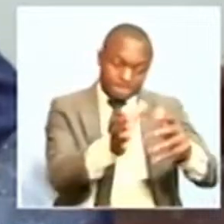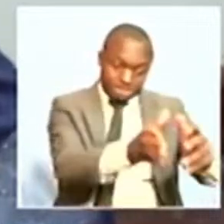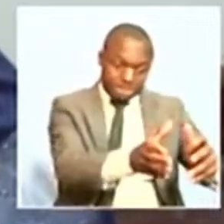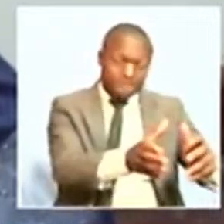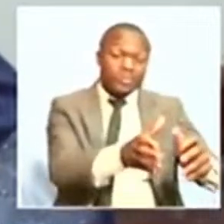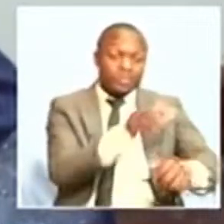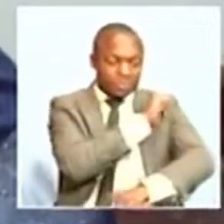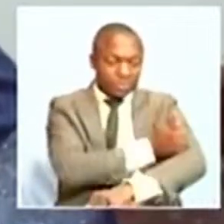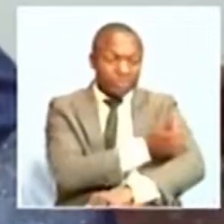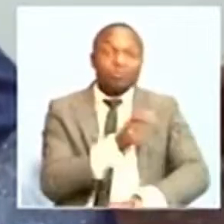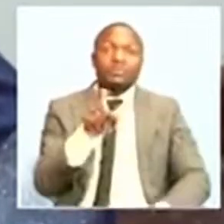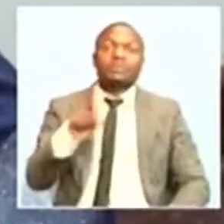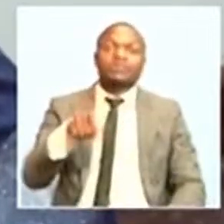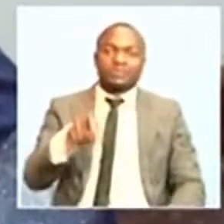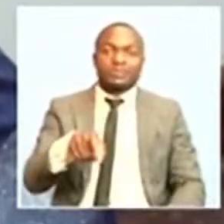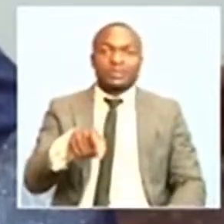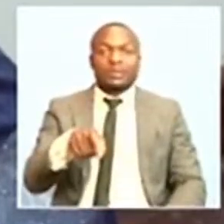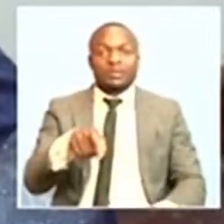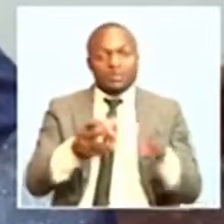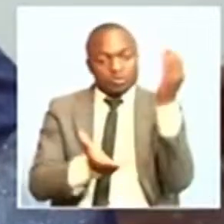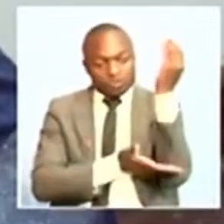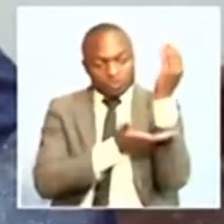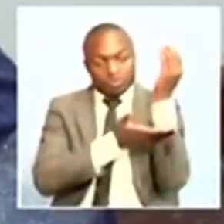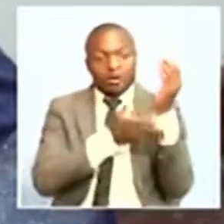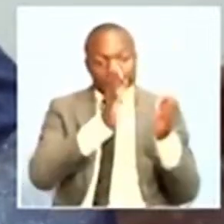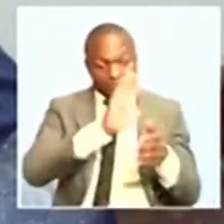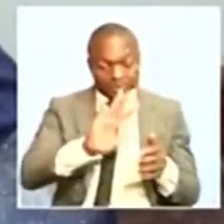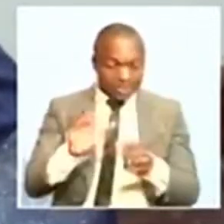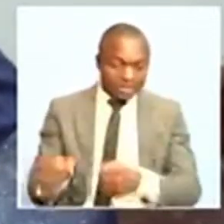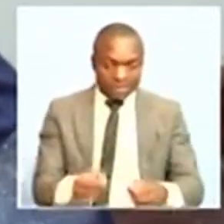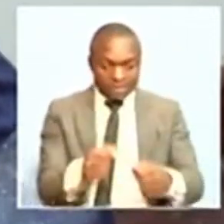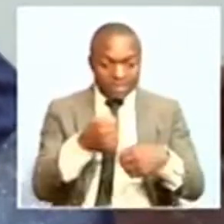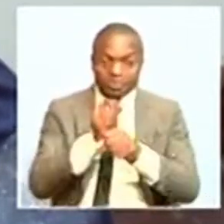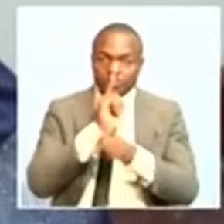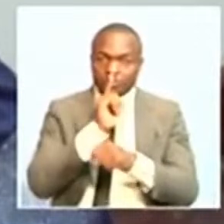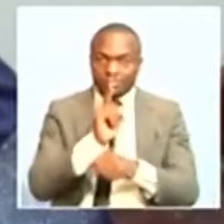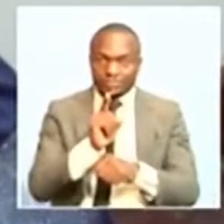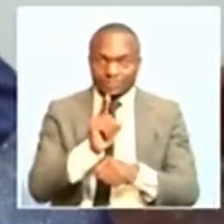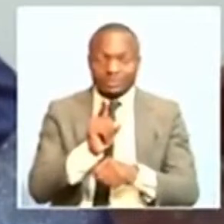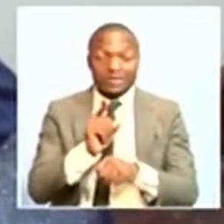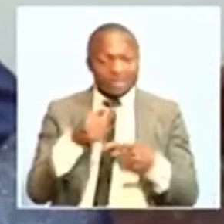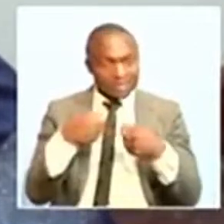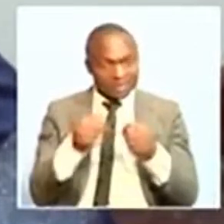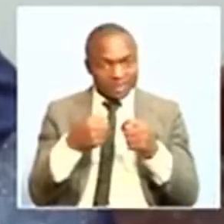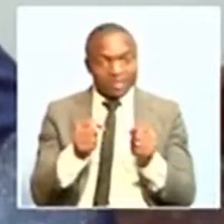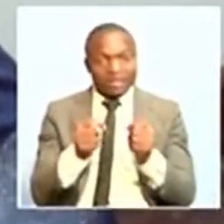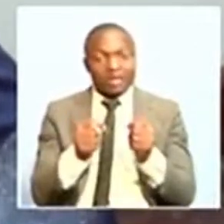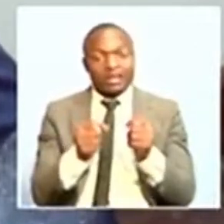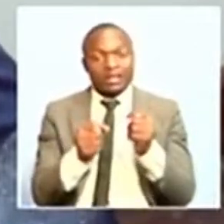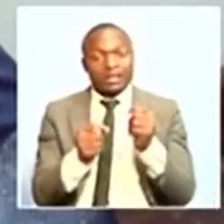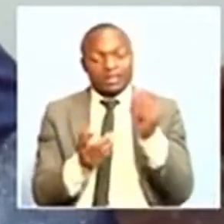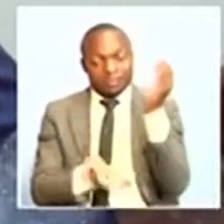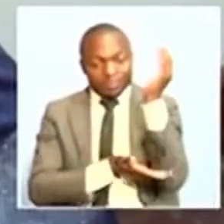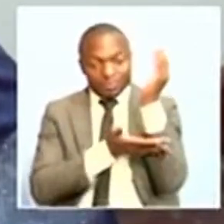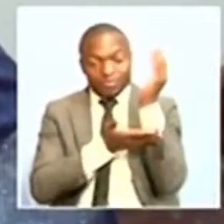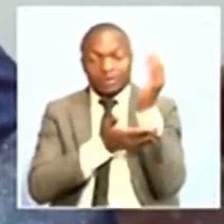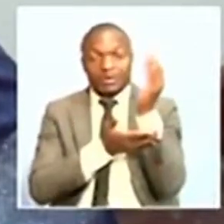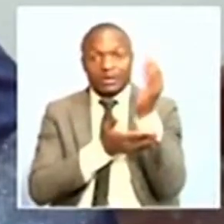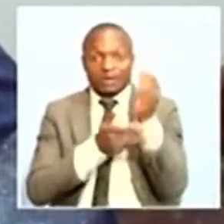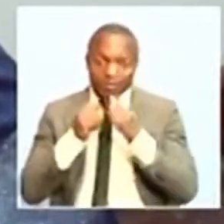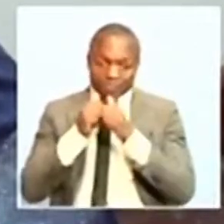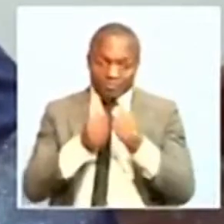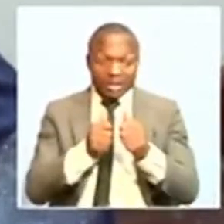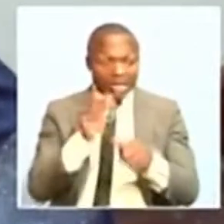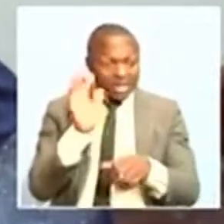the authority may need to enhance its systems to ensure that as much as they are trying to enhance compliance, their